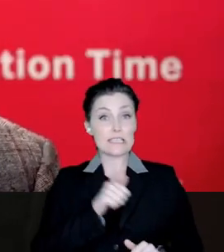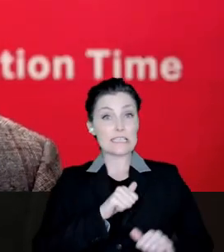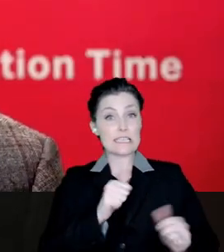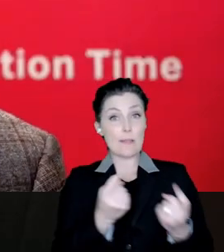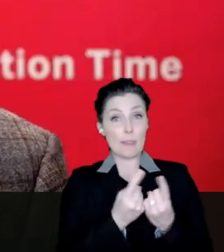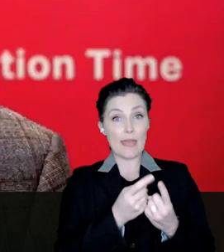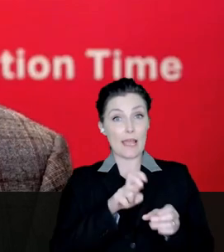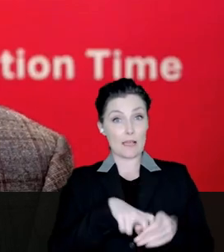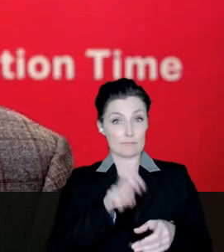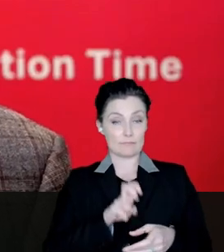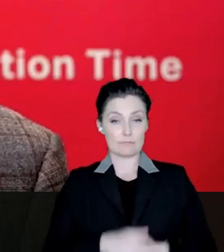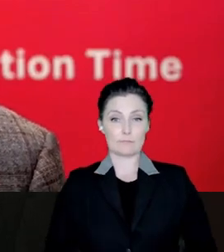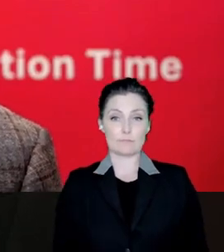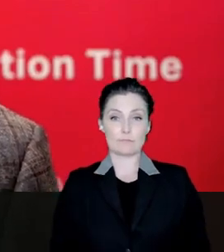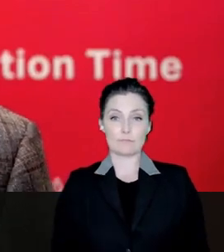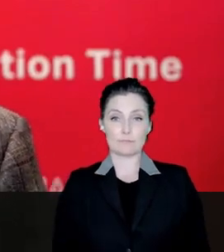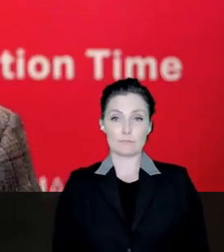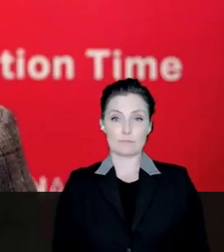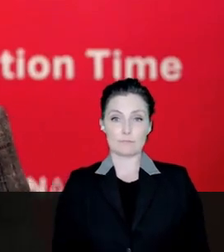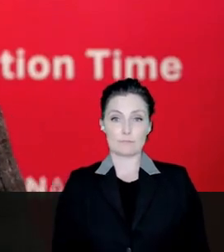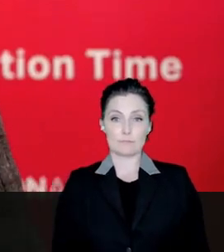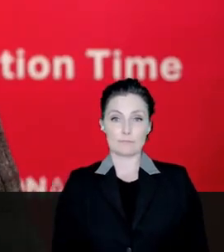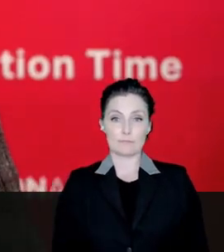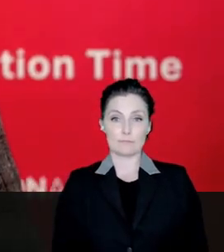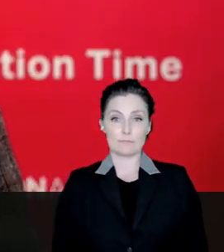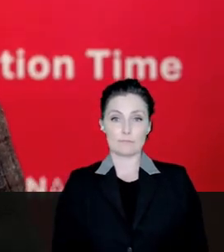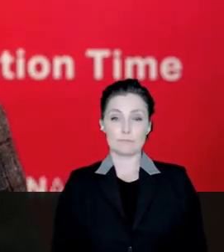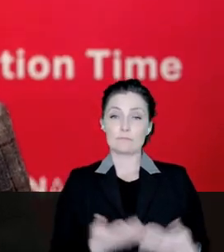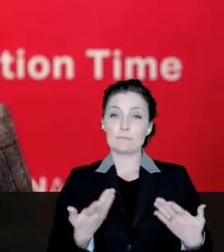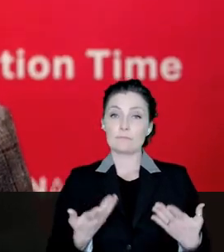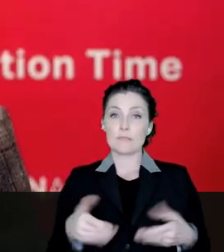Member Ahmed, if you'd like to reply.